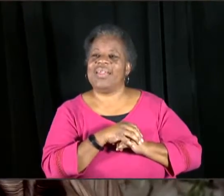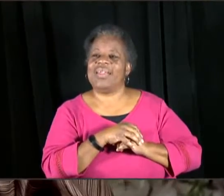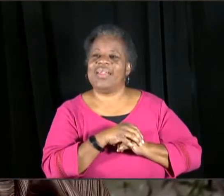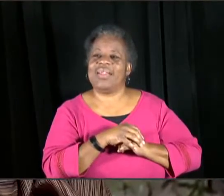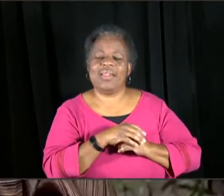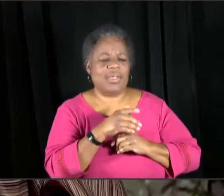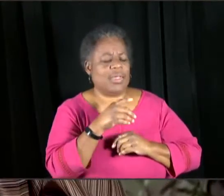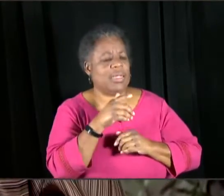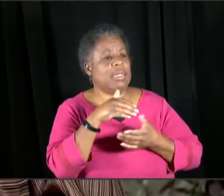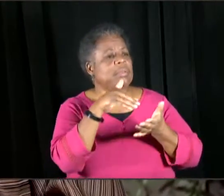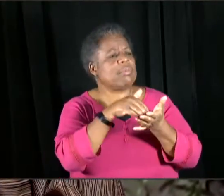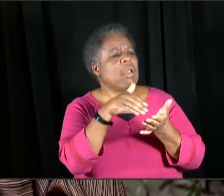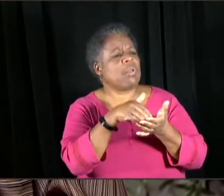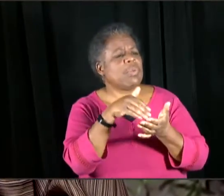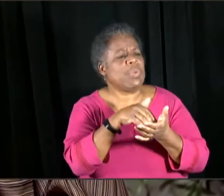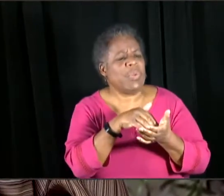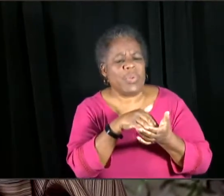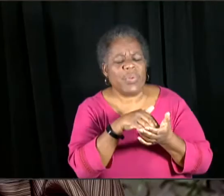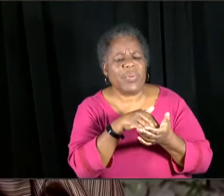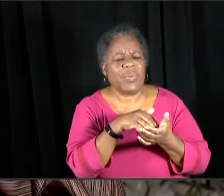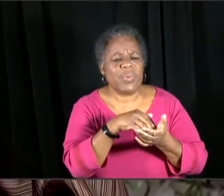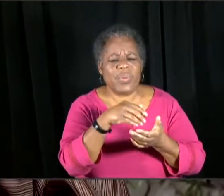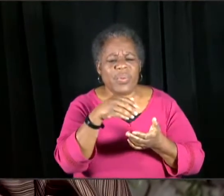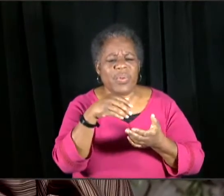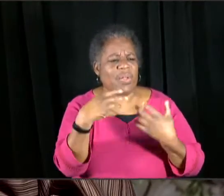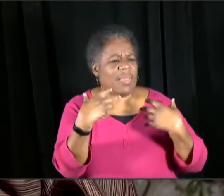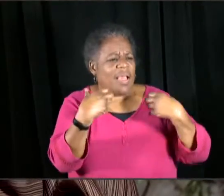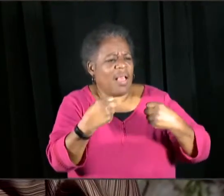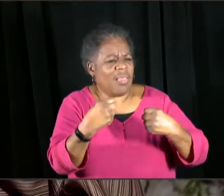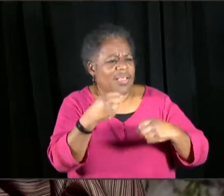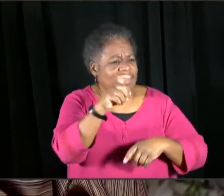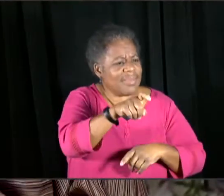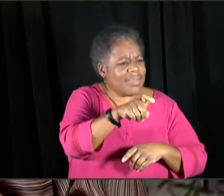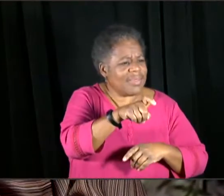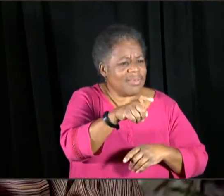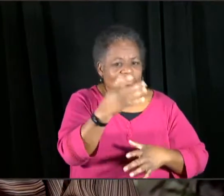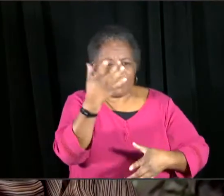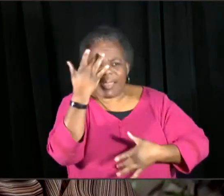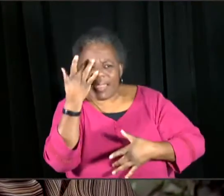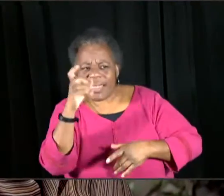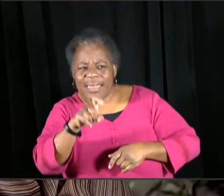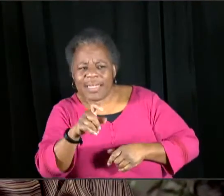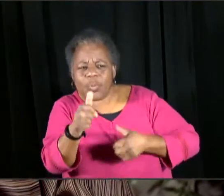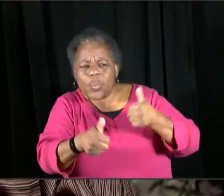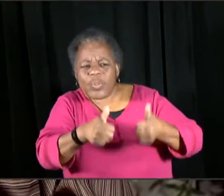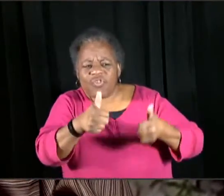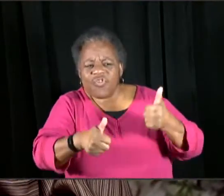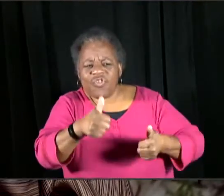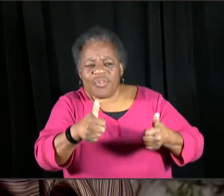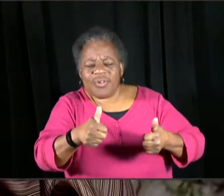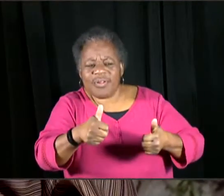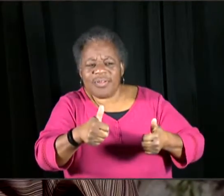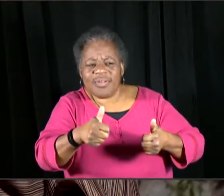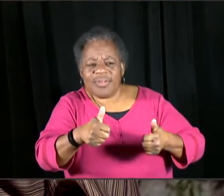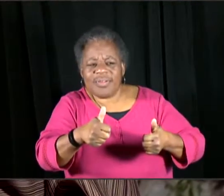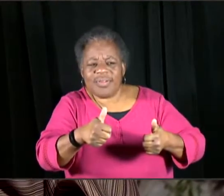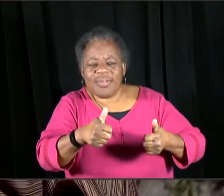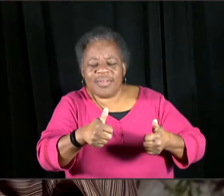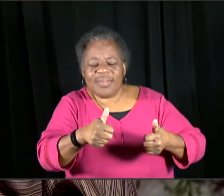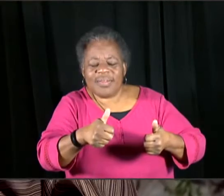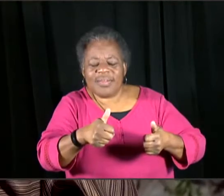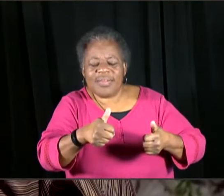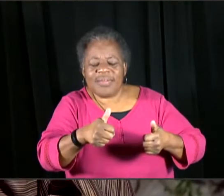"Who needs a doctor?" Jesus asked. "The healthy or the sick?" He paused and